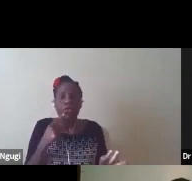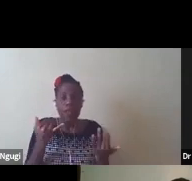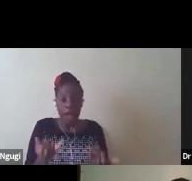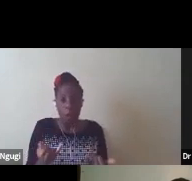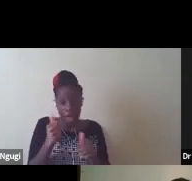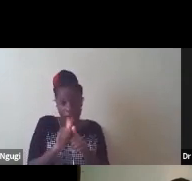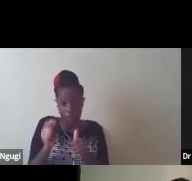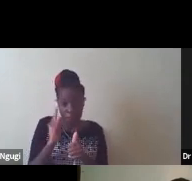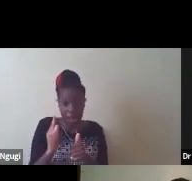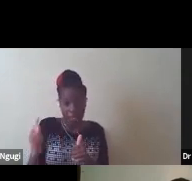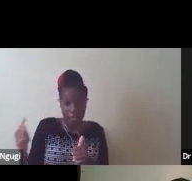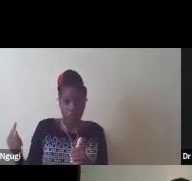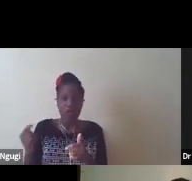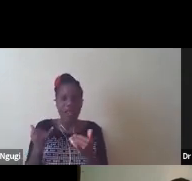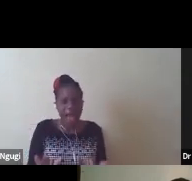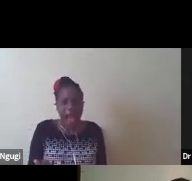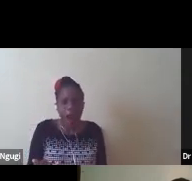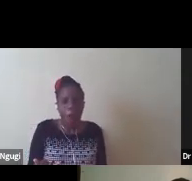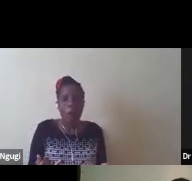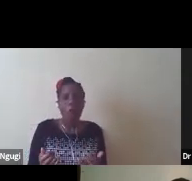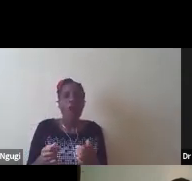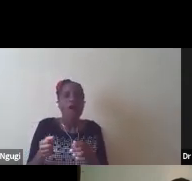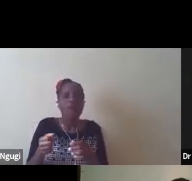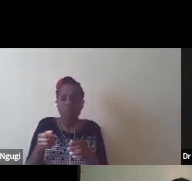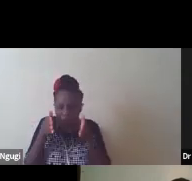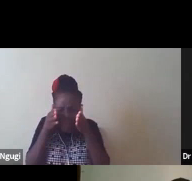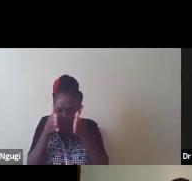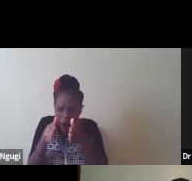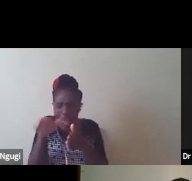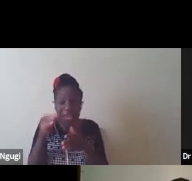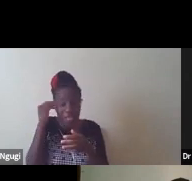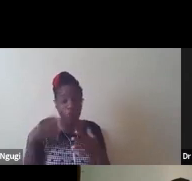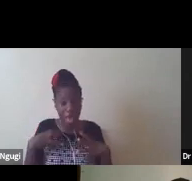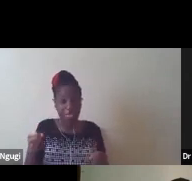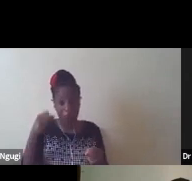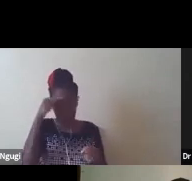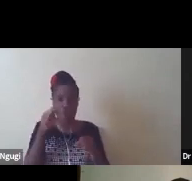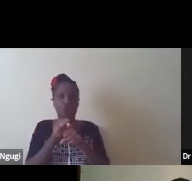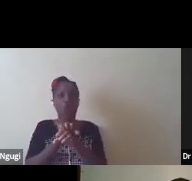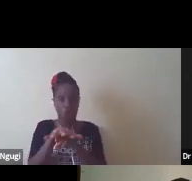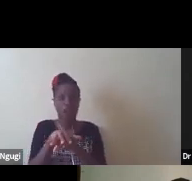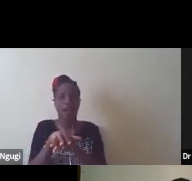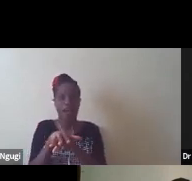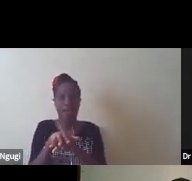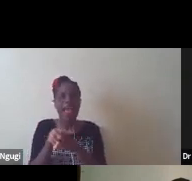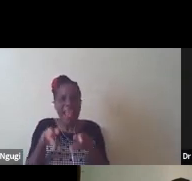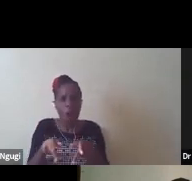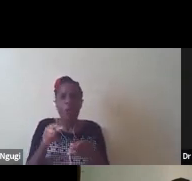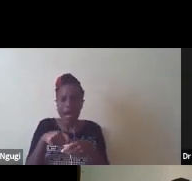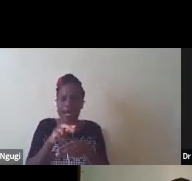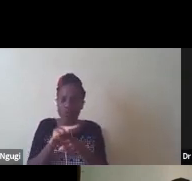mental health explosion post-COVID. So there's a renewed interest in mental health, and we need to leverage on that. We need to use that to call attention